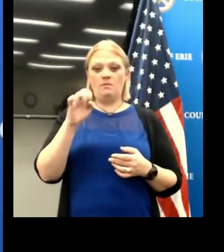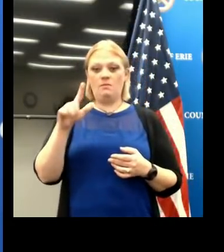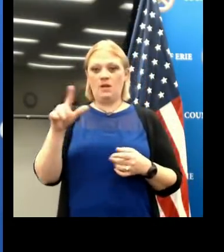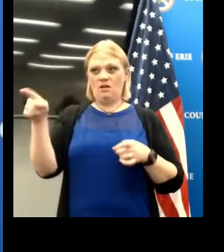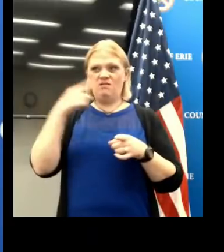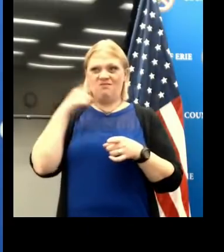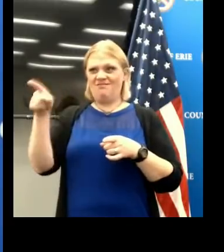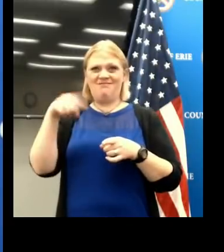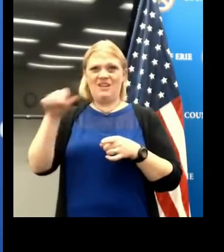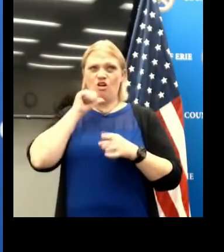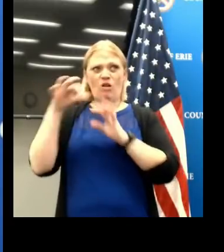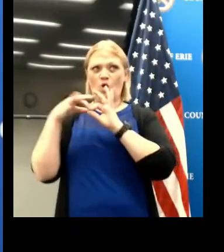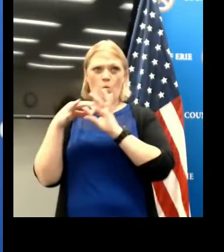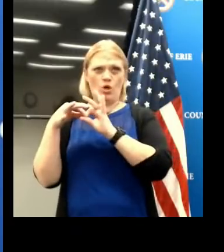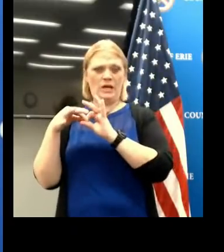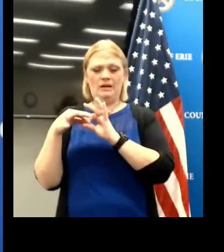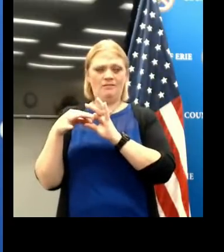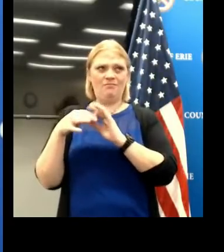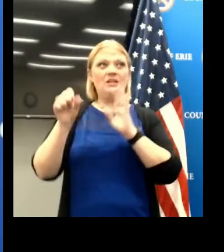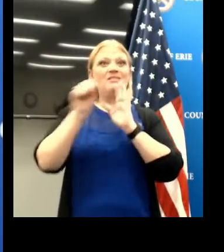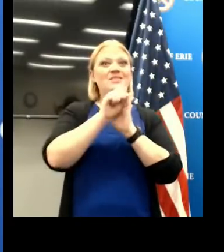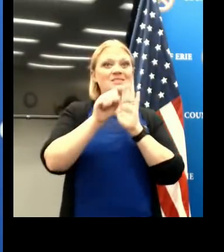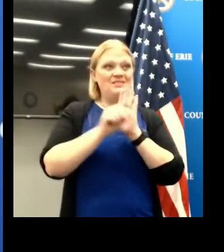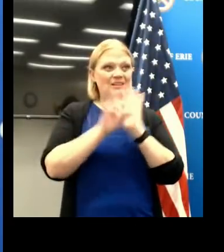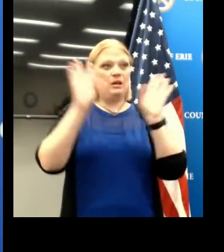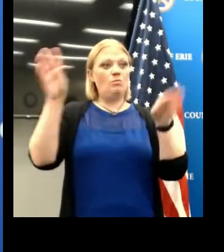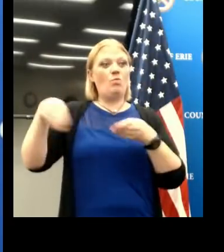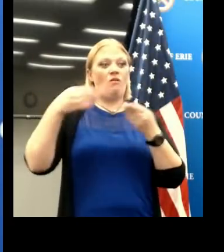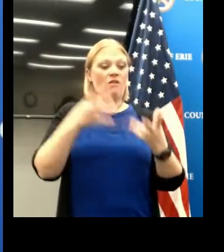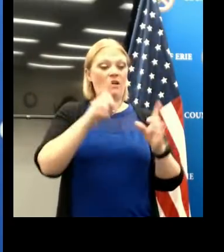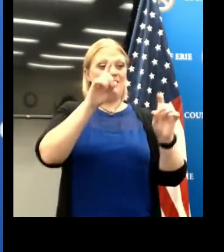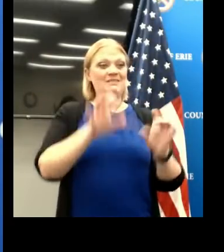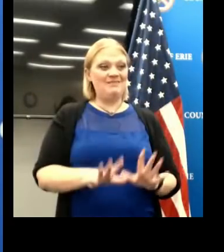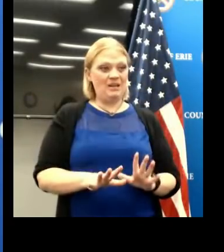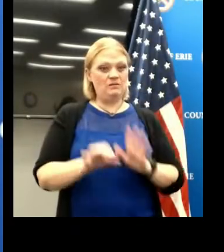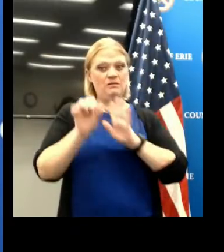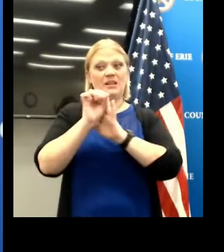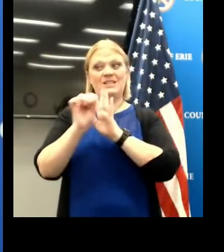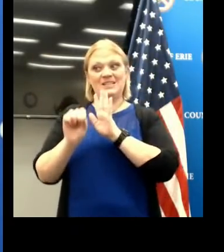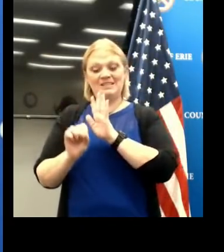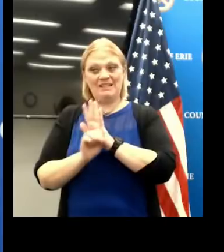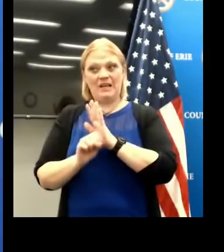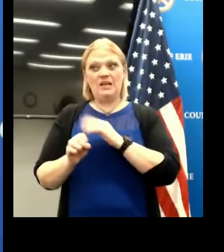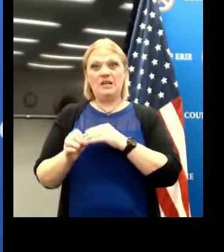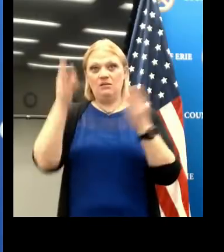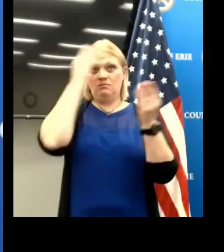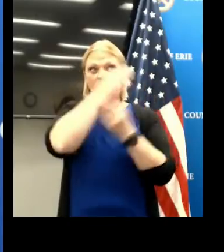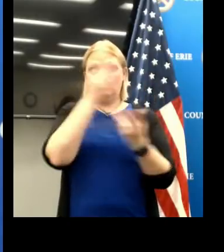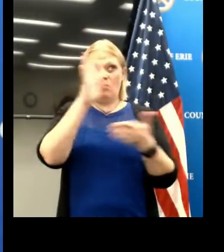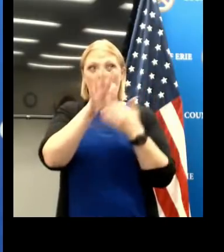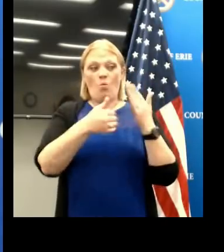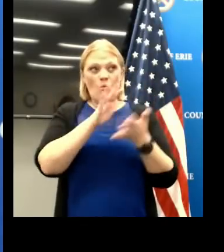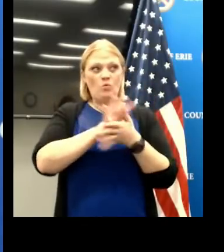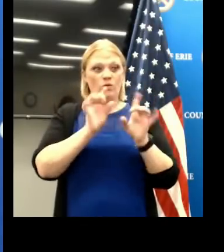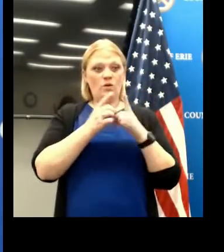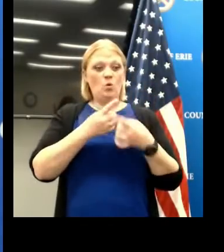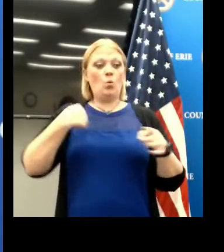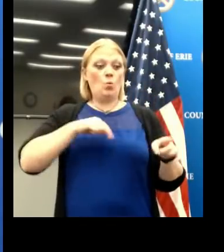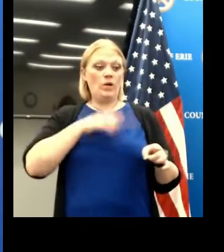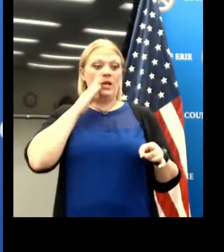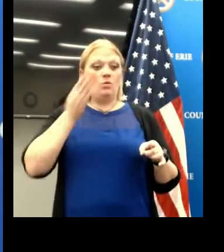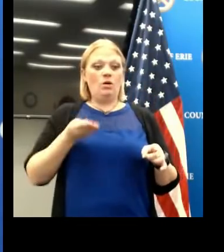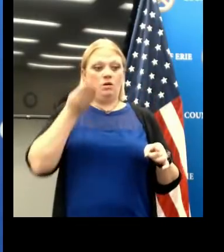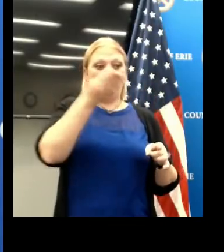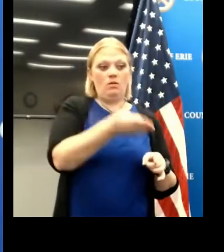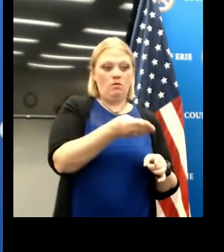not coordinating. The state is the one that's providing the tests. The state has said to all of the school districts, we will provide you the